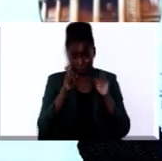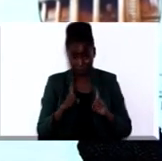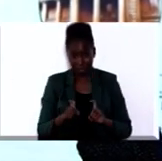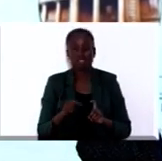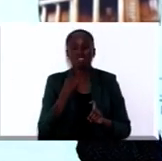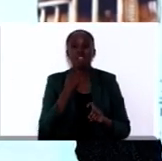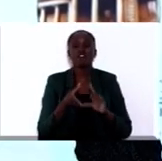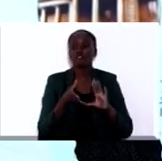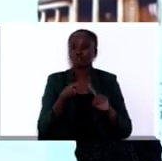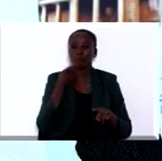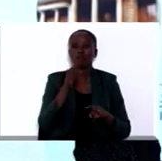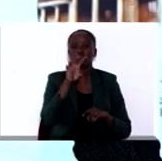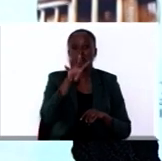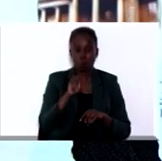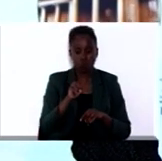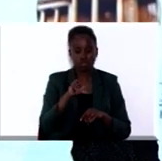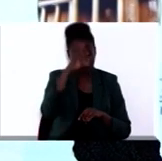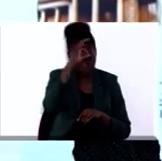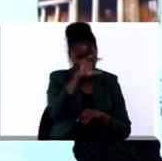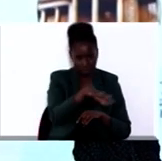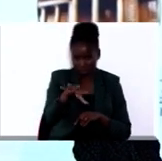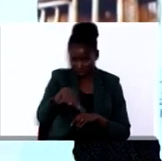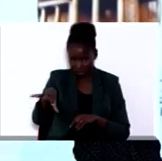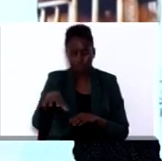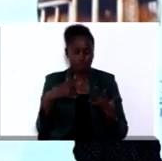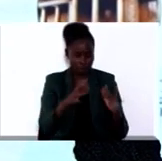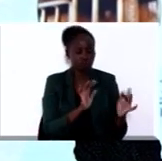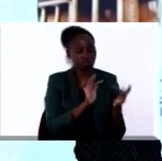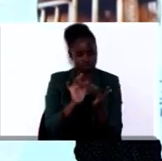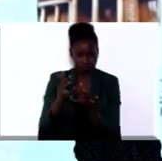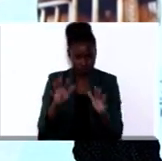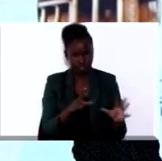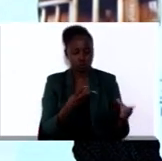40 priority police stations have been conducted.